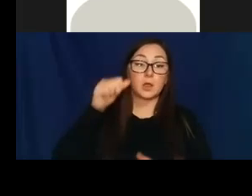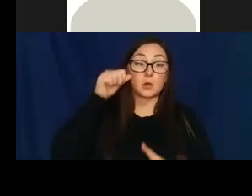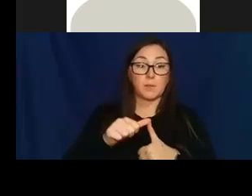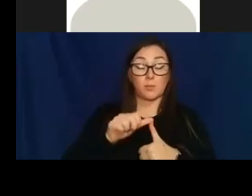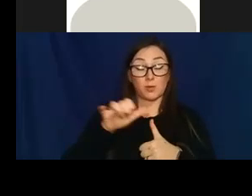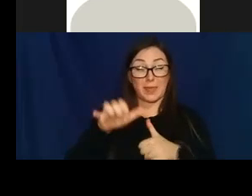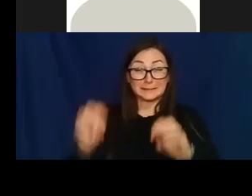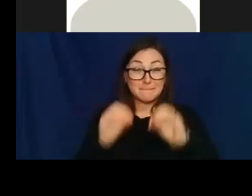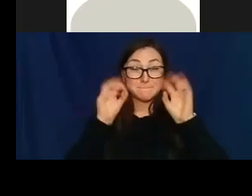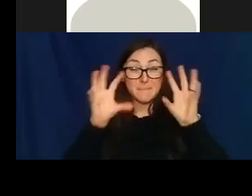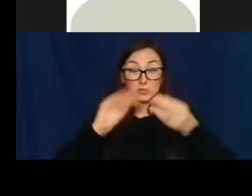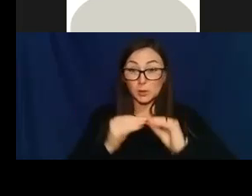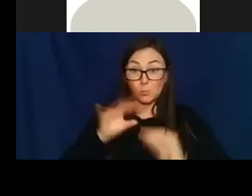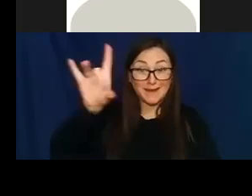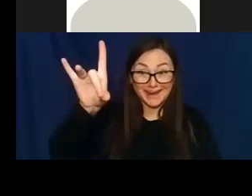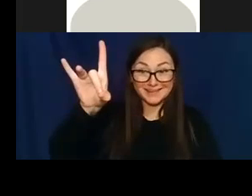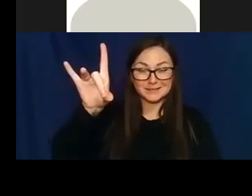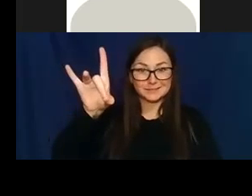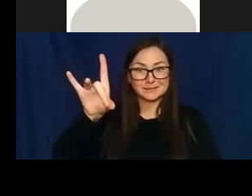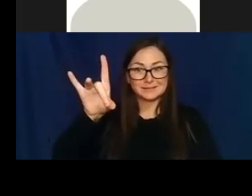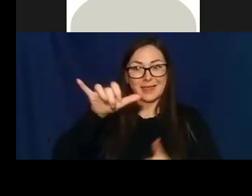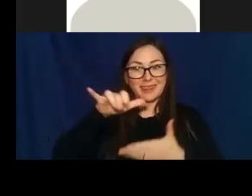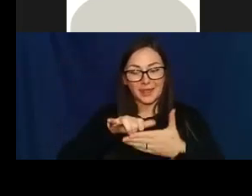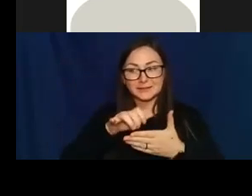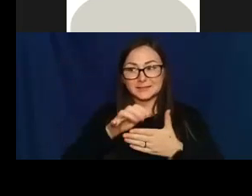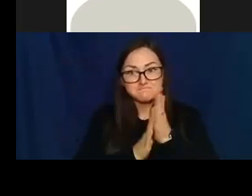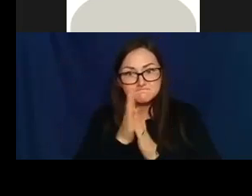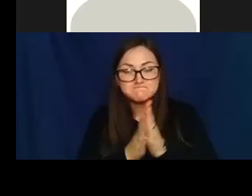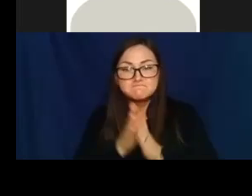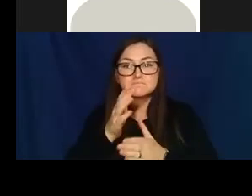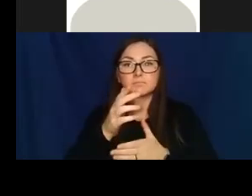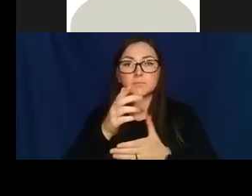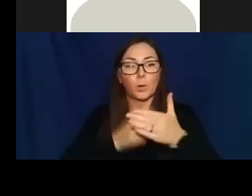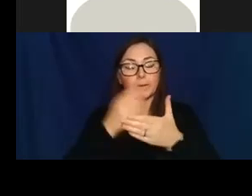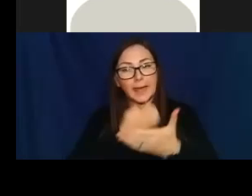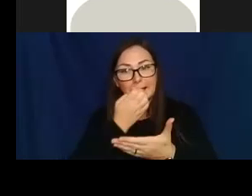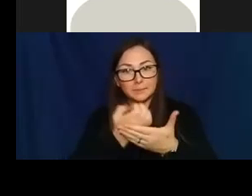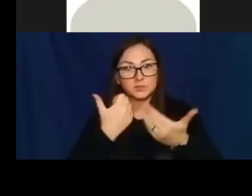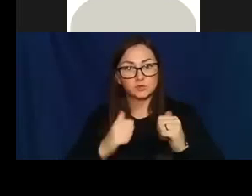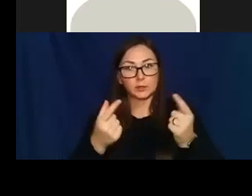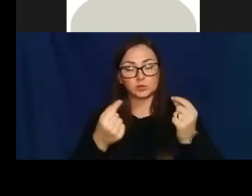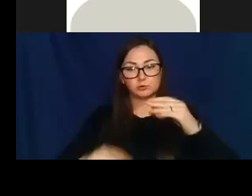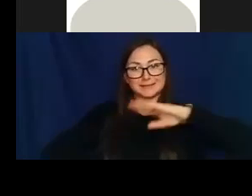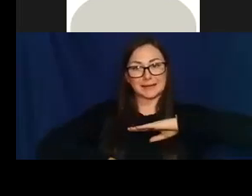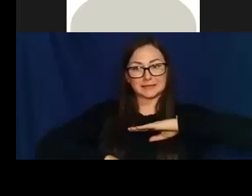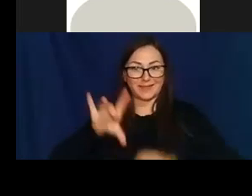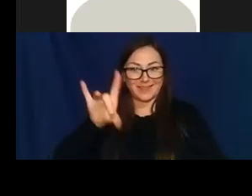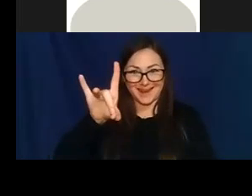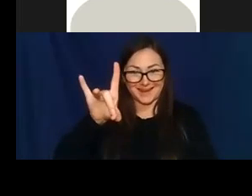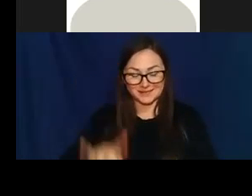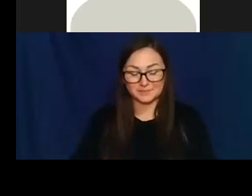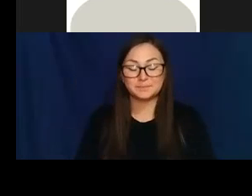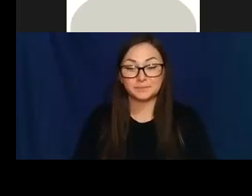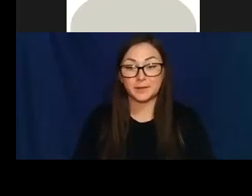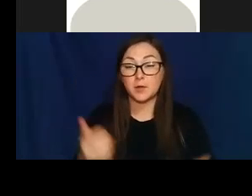And what happens is, and I mentioned this to put this in long-term memory, is that all metals,